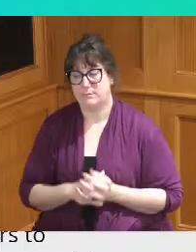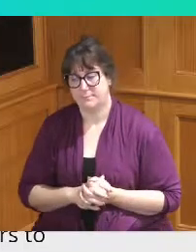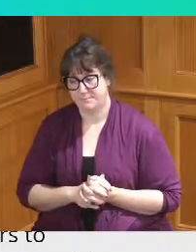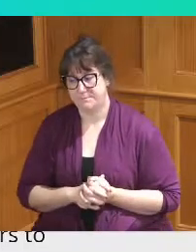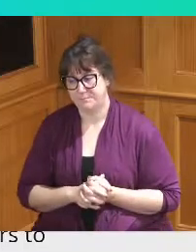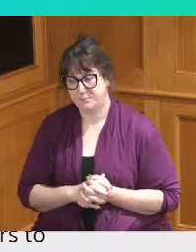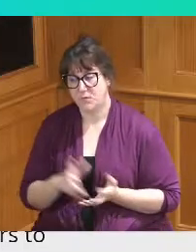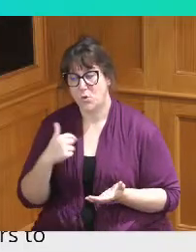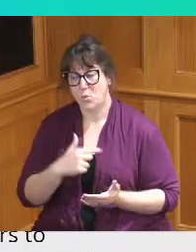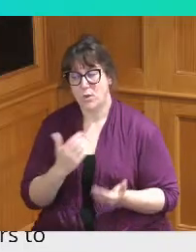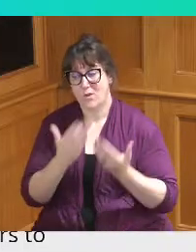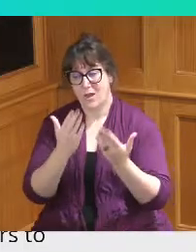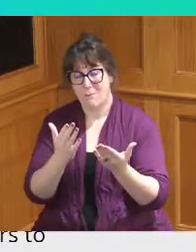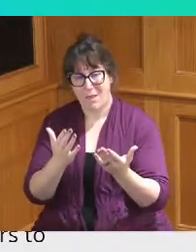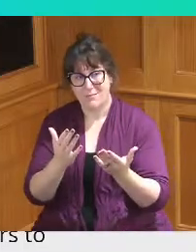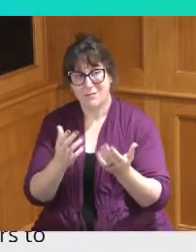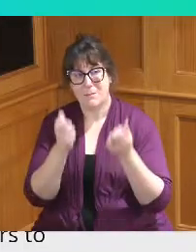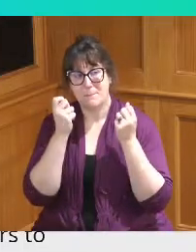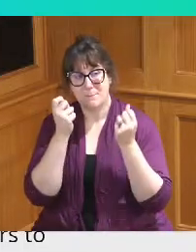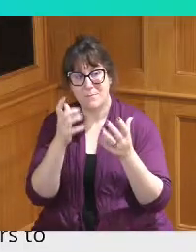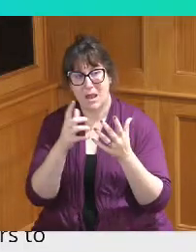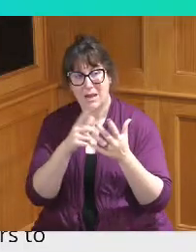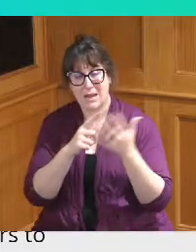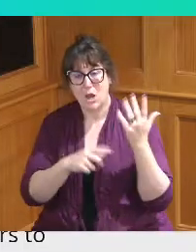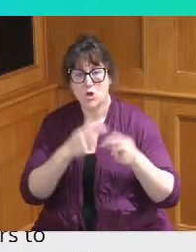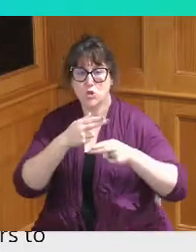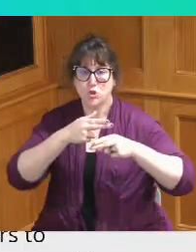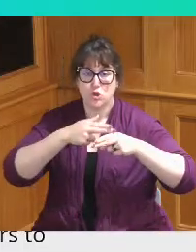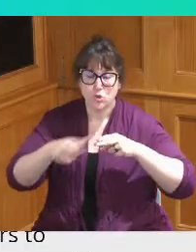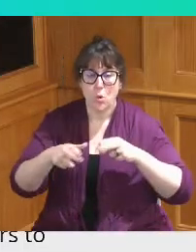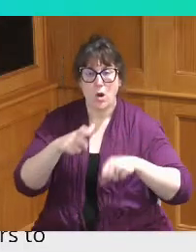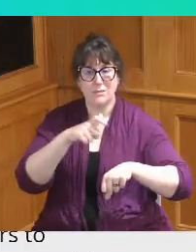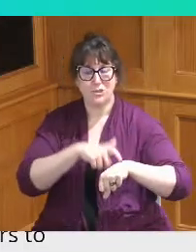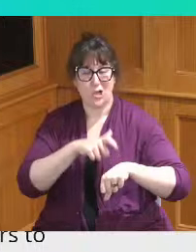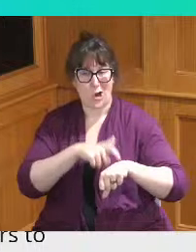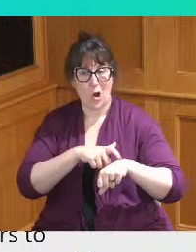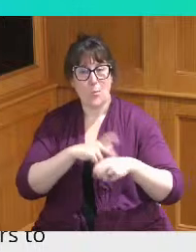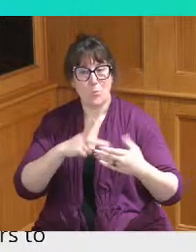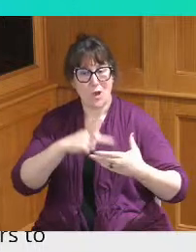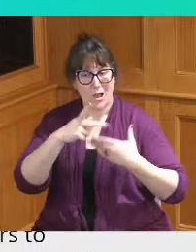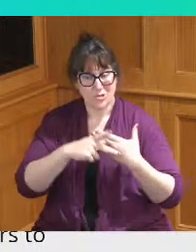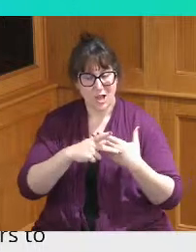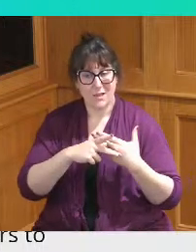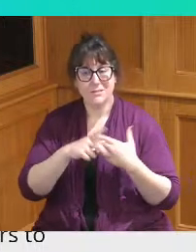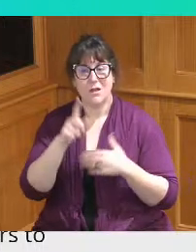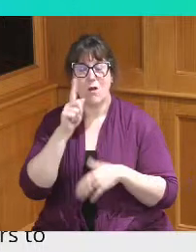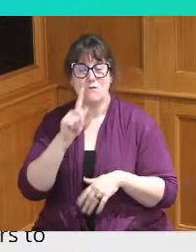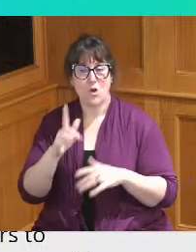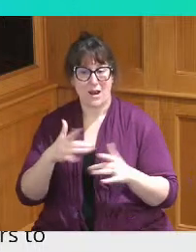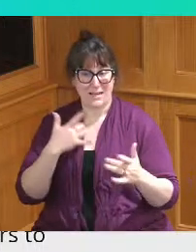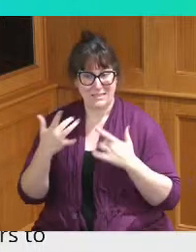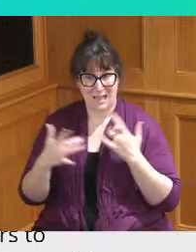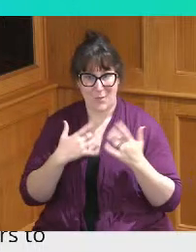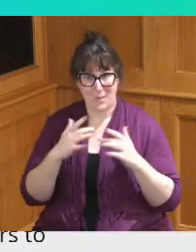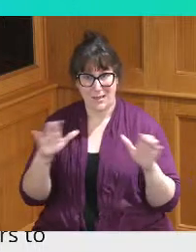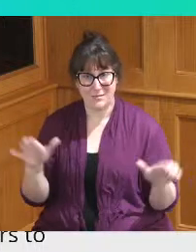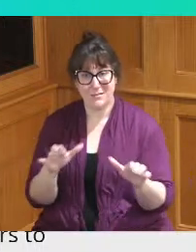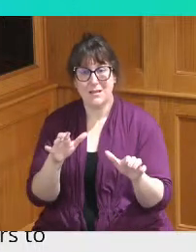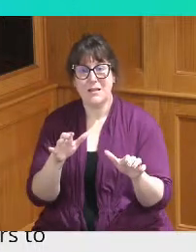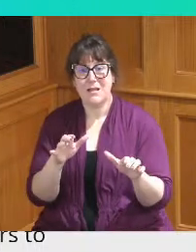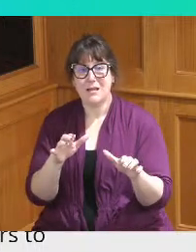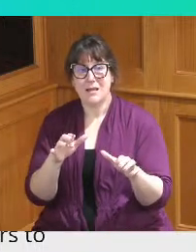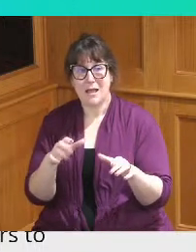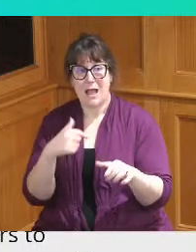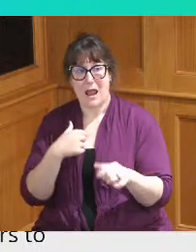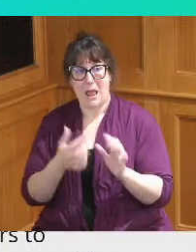We recommended a series of short-term projects which could be used to generate some positive momentum on the site. One of which I'll mention is a